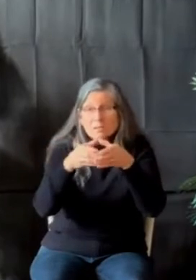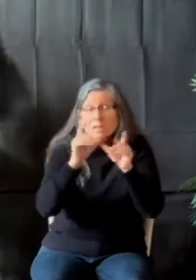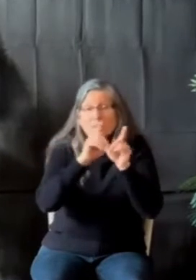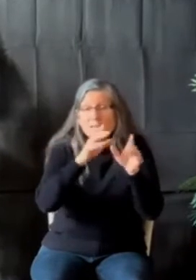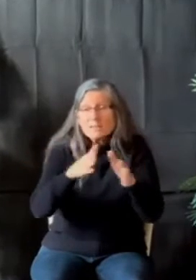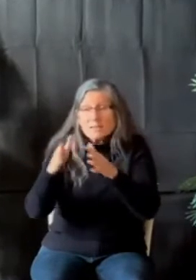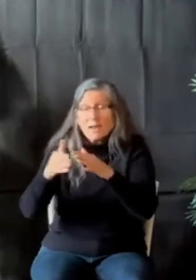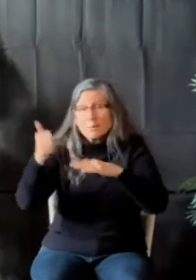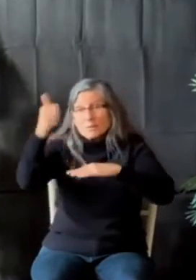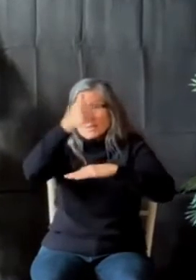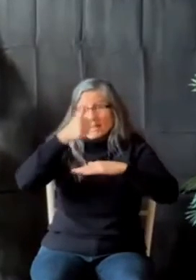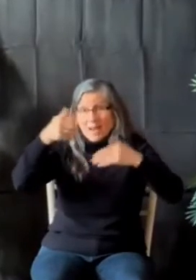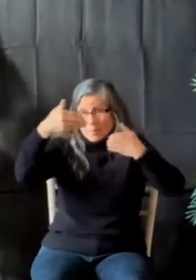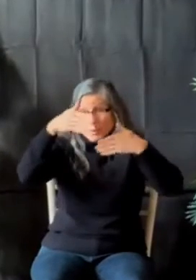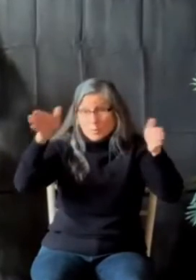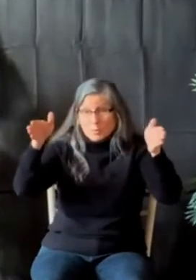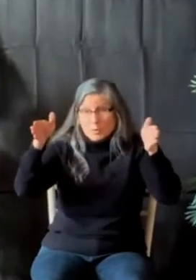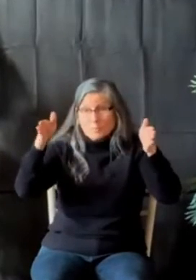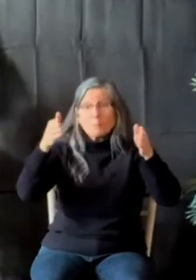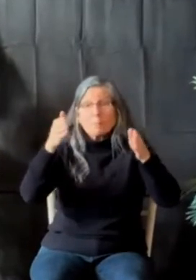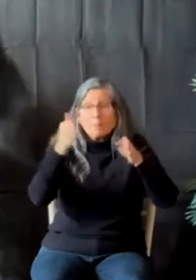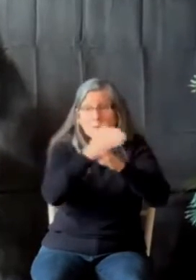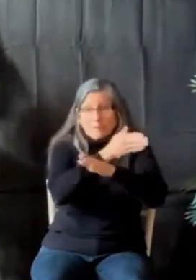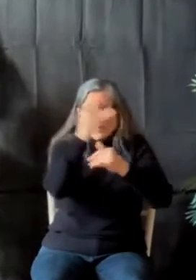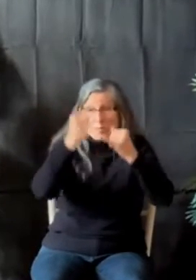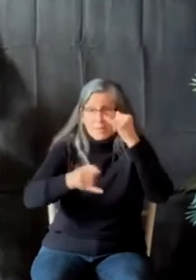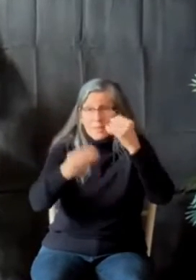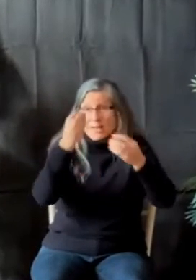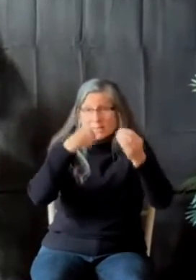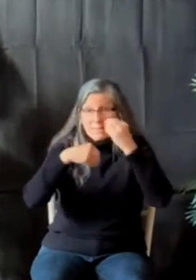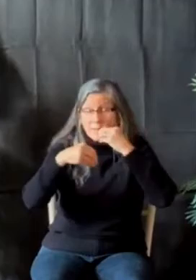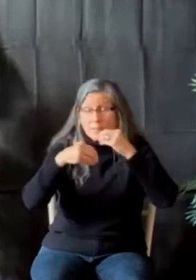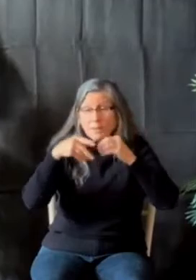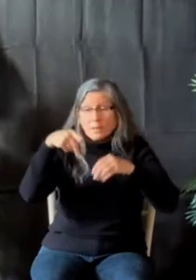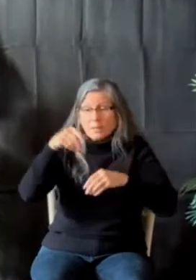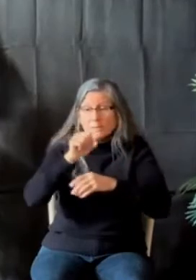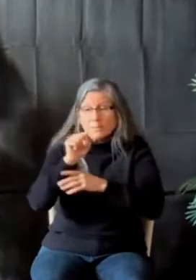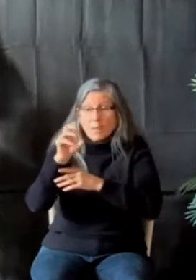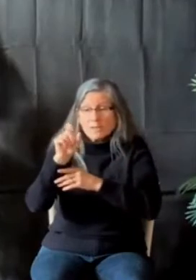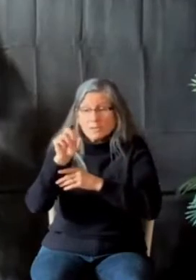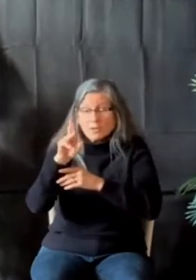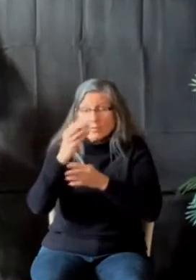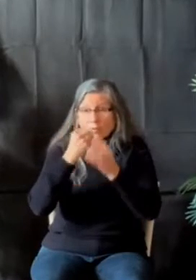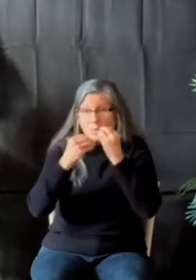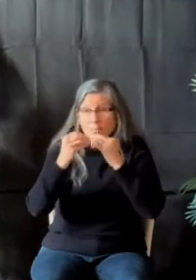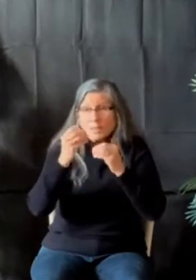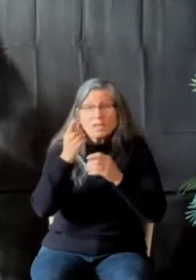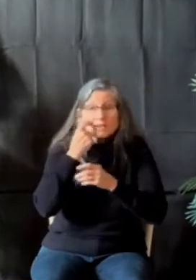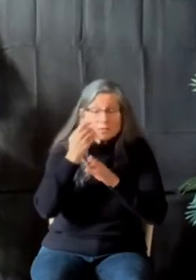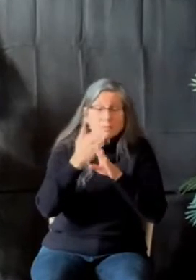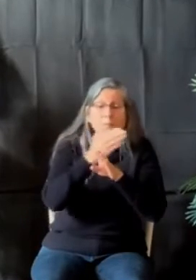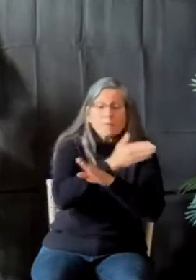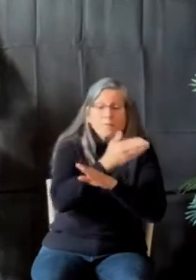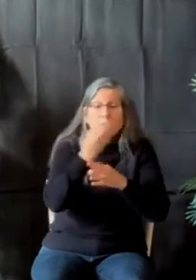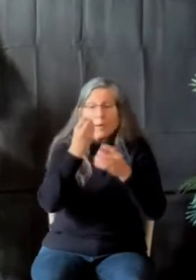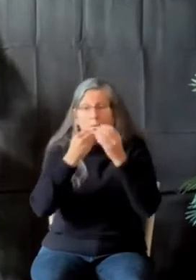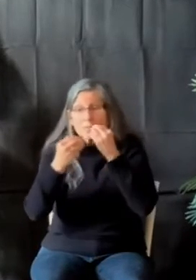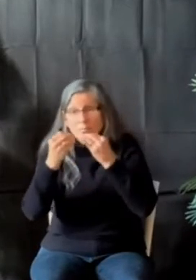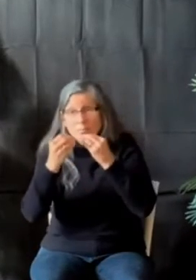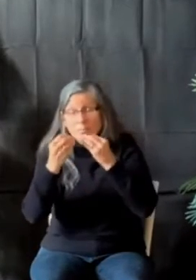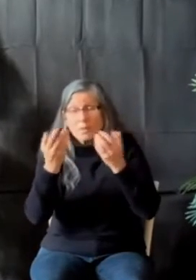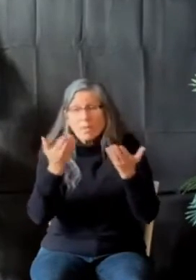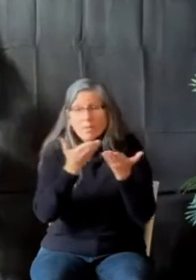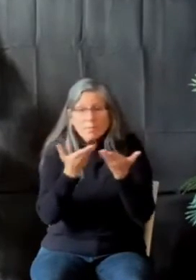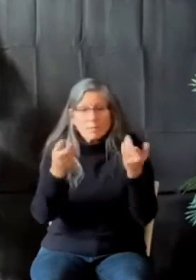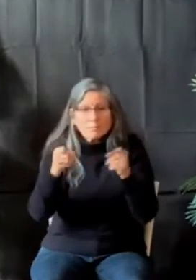to have the Last Supper, which was the Passover meal? Right before the meal, they had these preliminaries that took